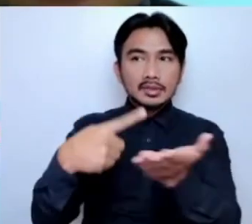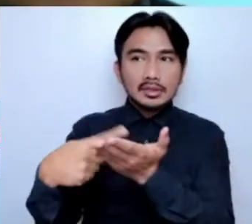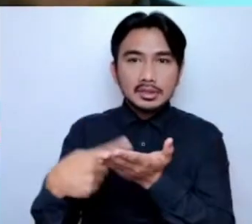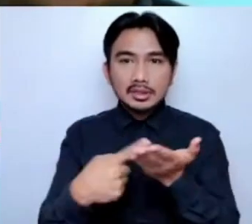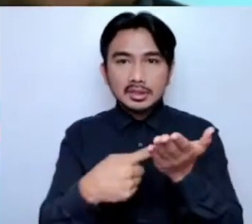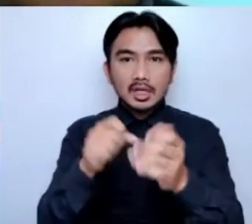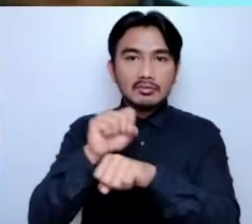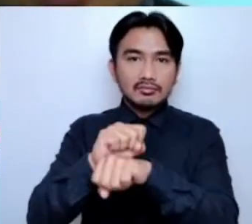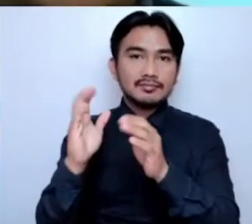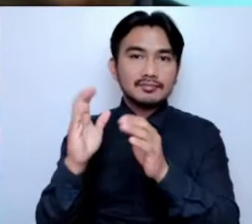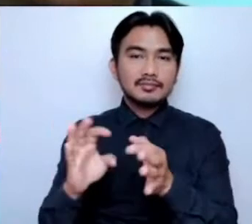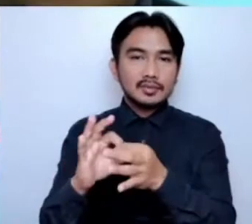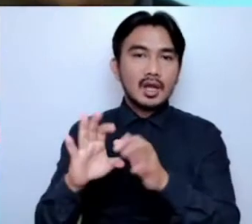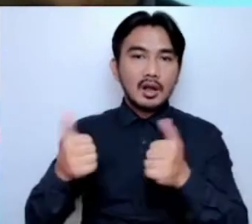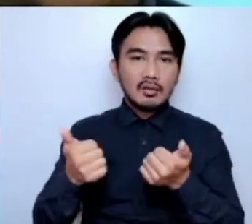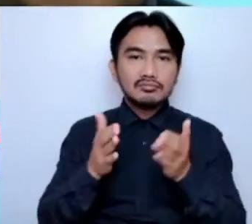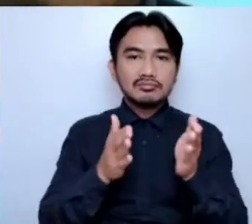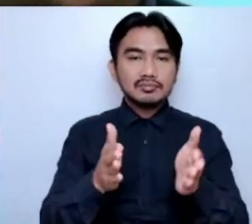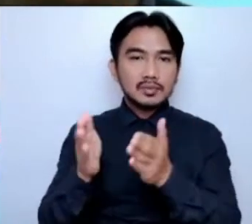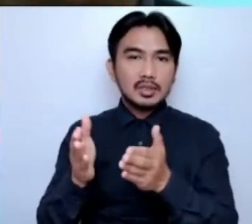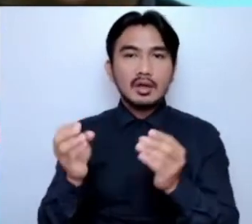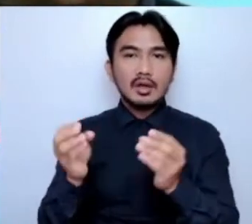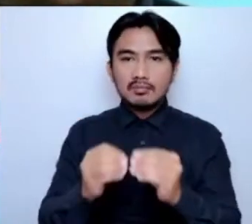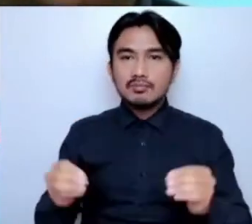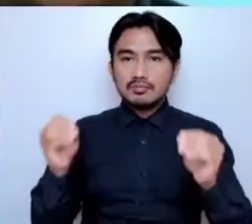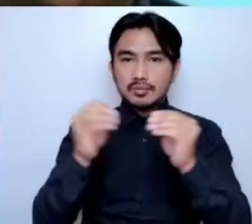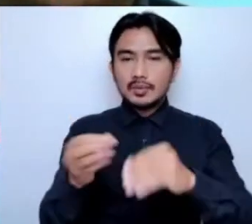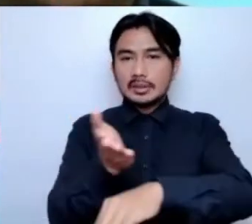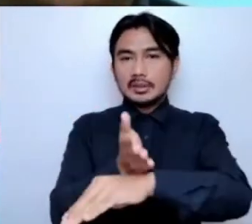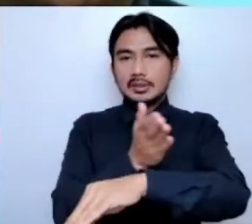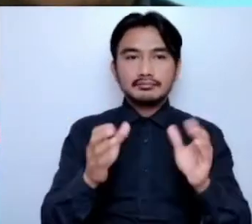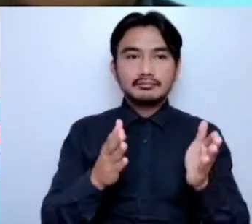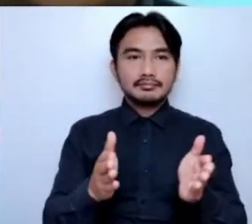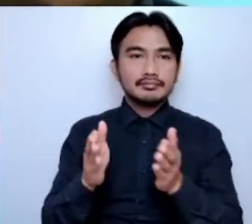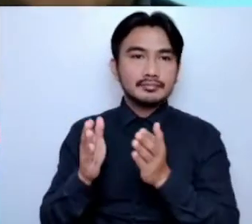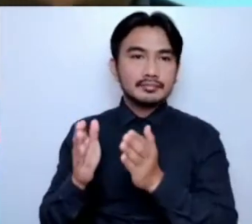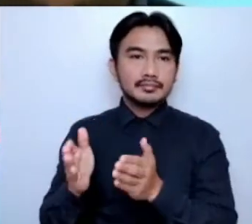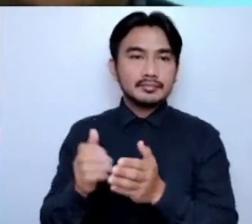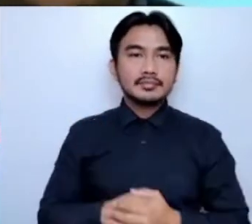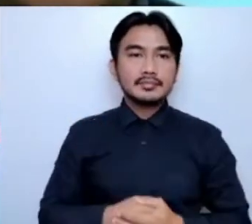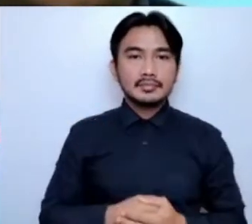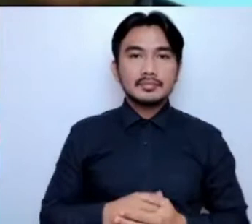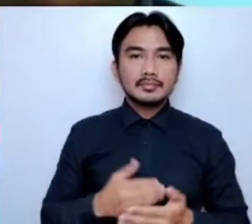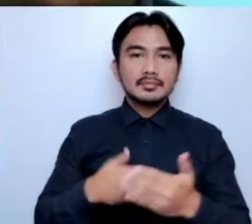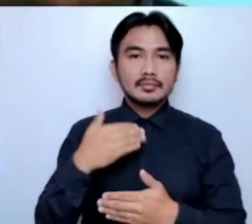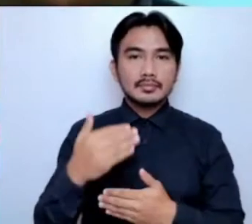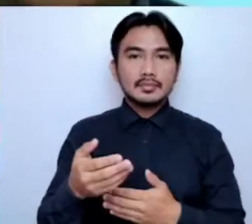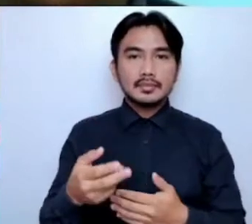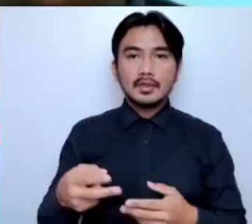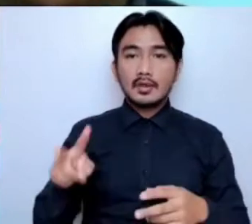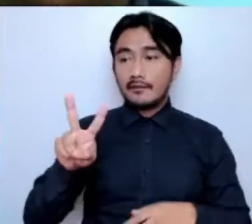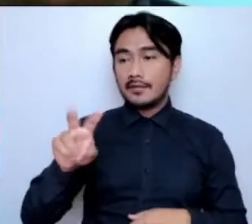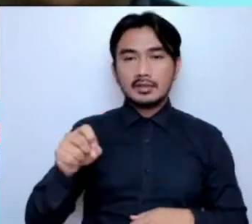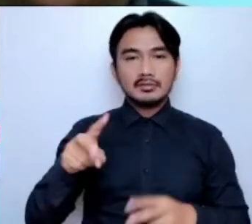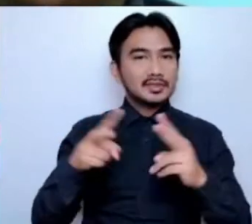strategies that reflect modifications in teaching practices. For very satisfactory, you must be